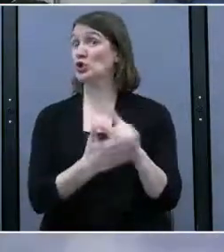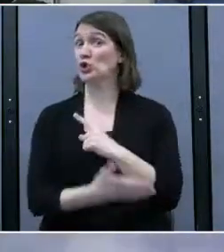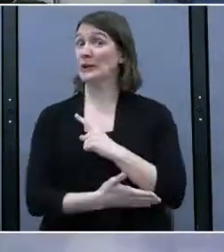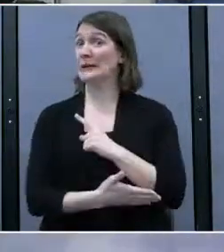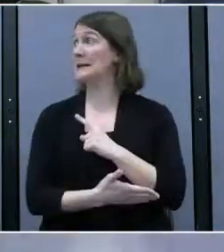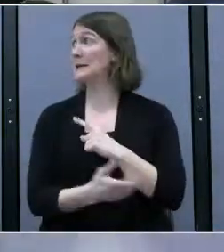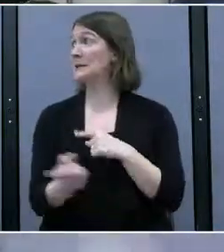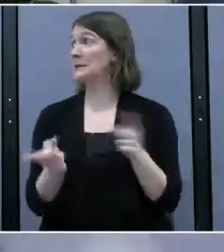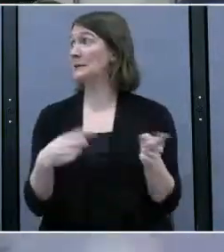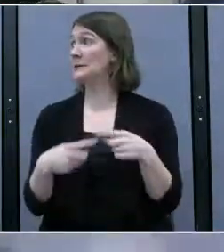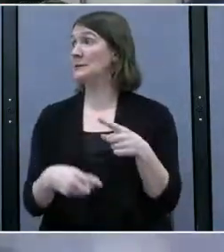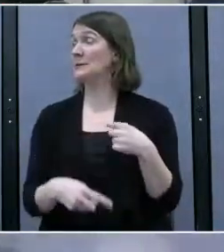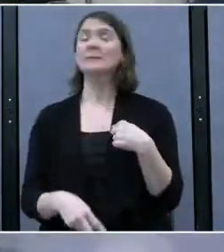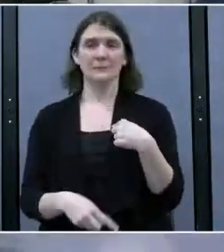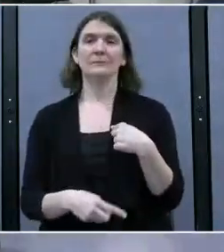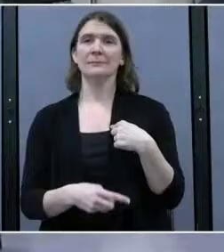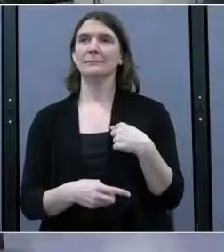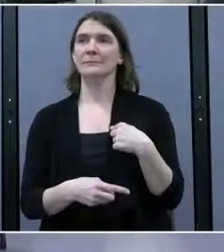Yeah.